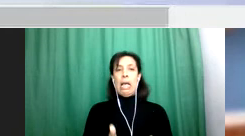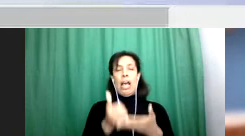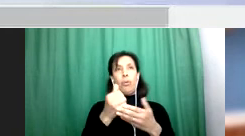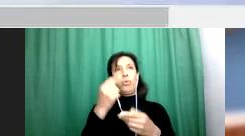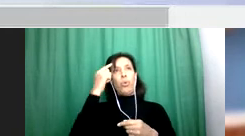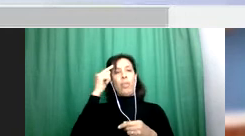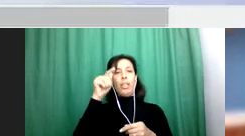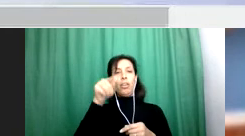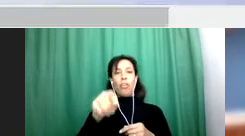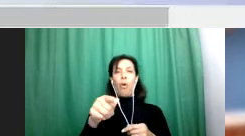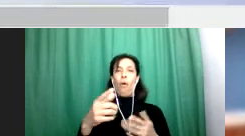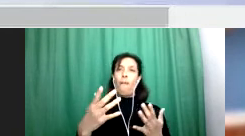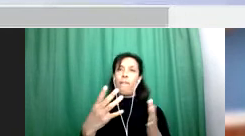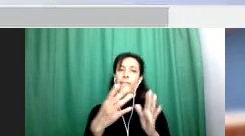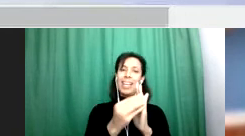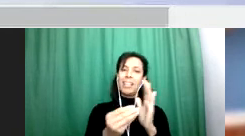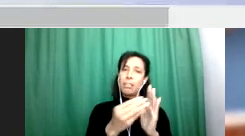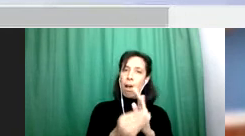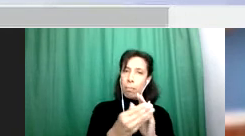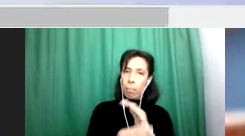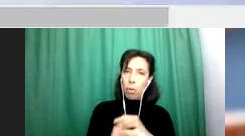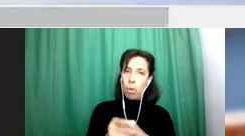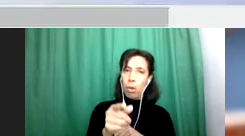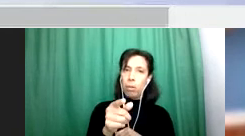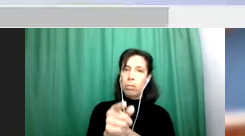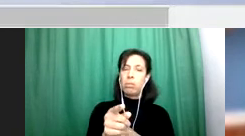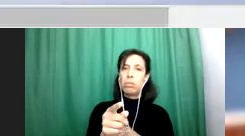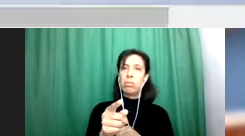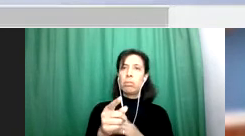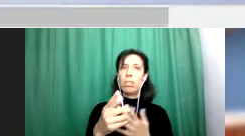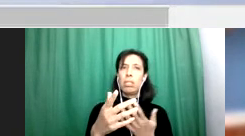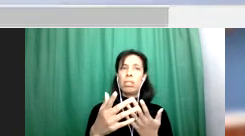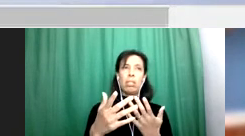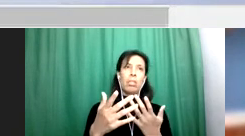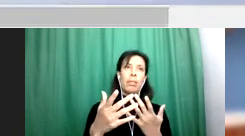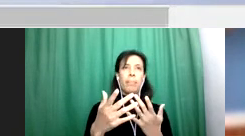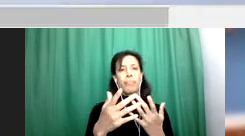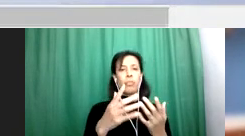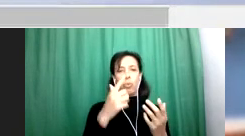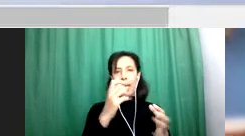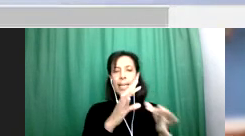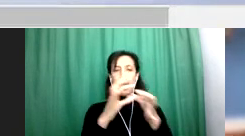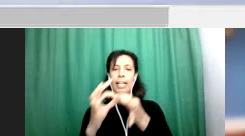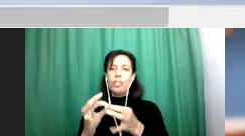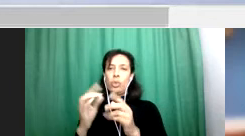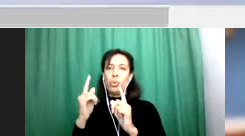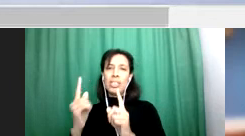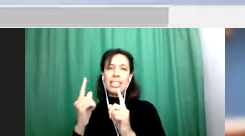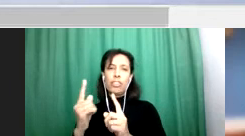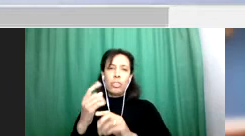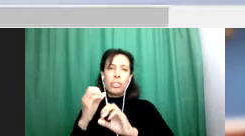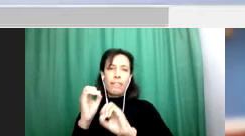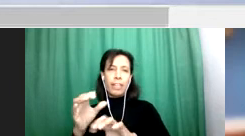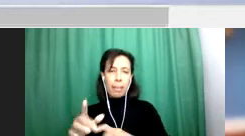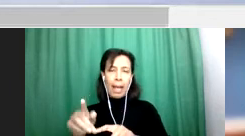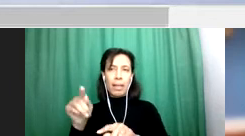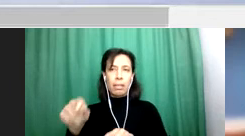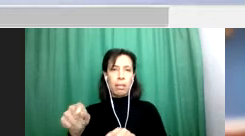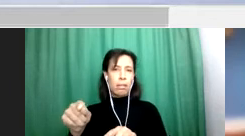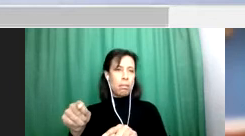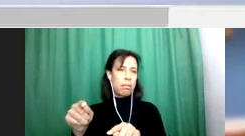examples of teachers' written feedback and how they can ensure